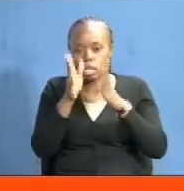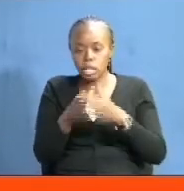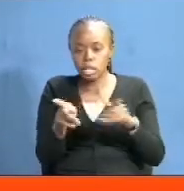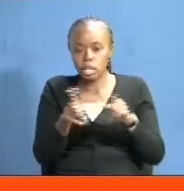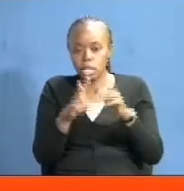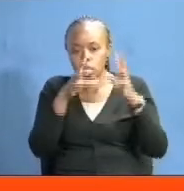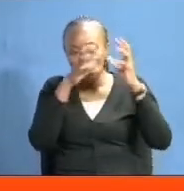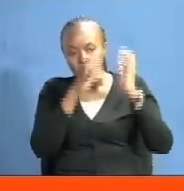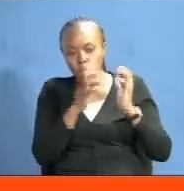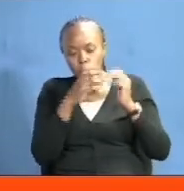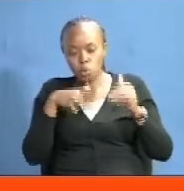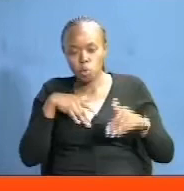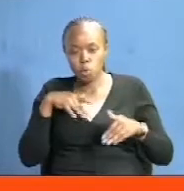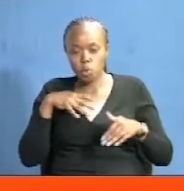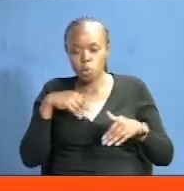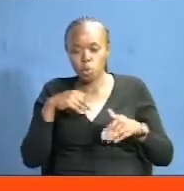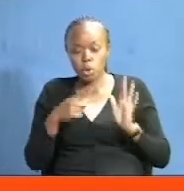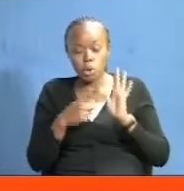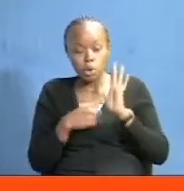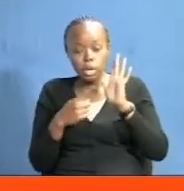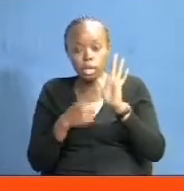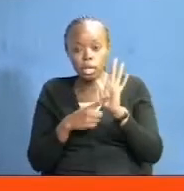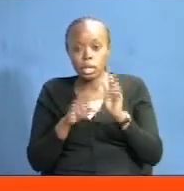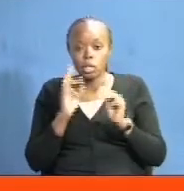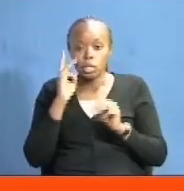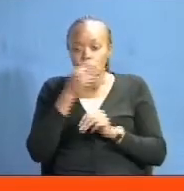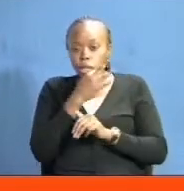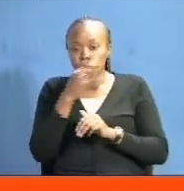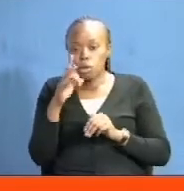strongly feel the bill does not reflect the will of the